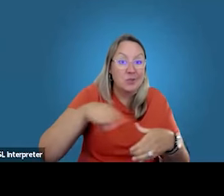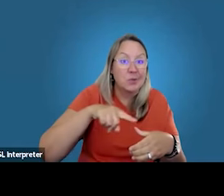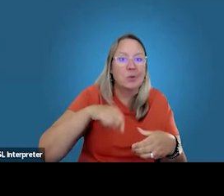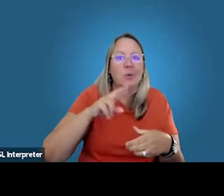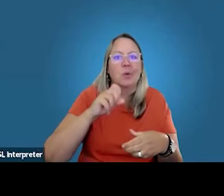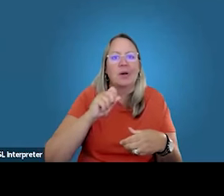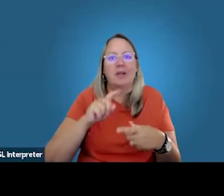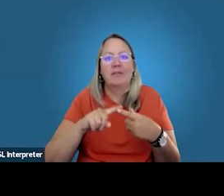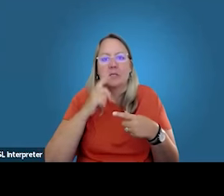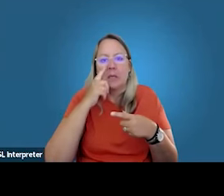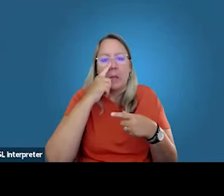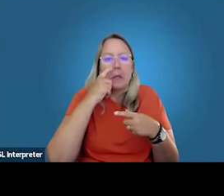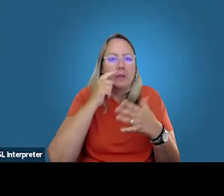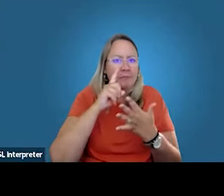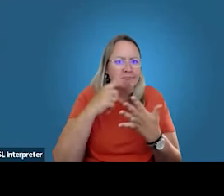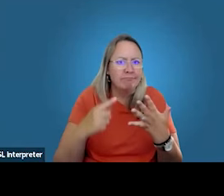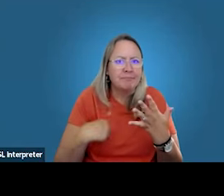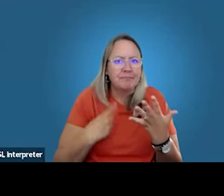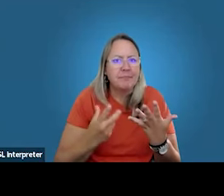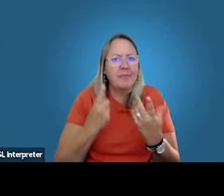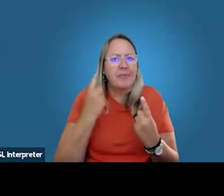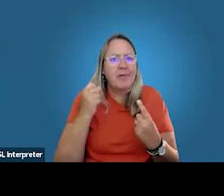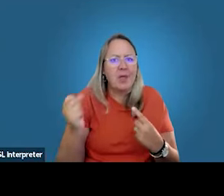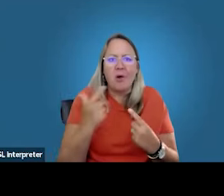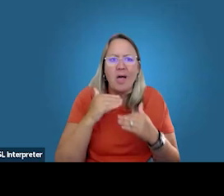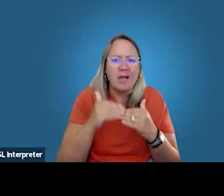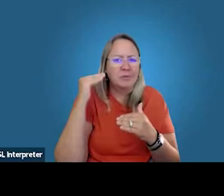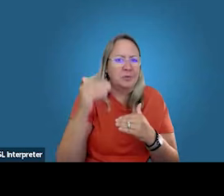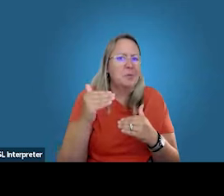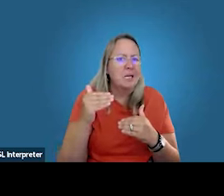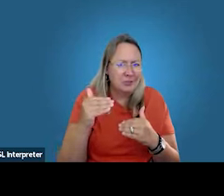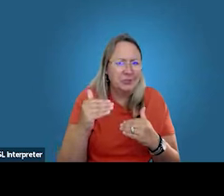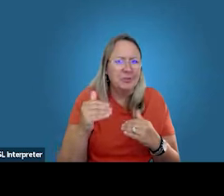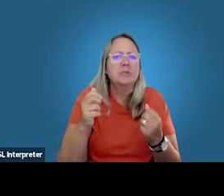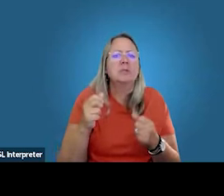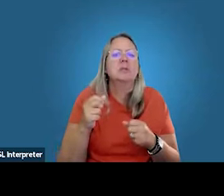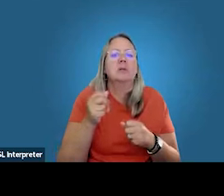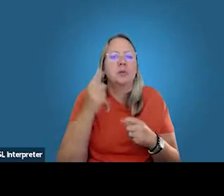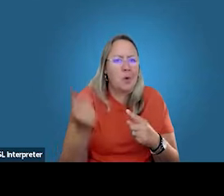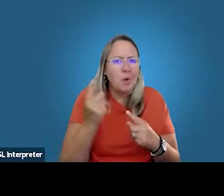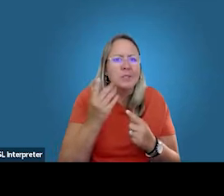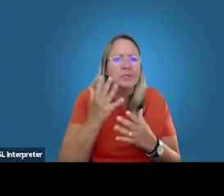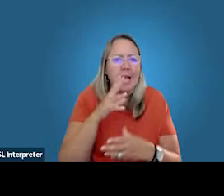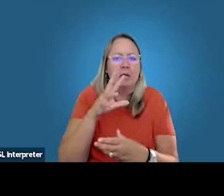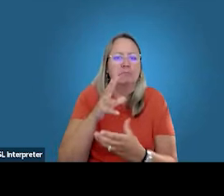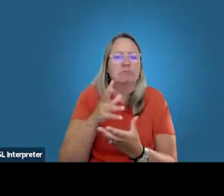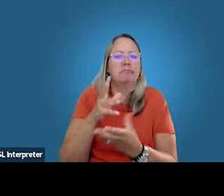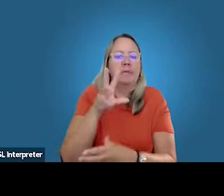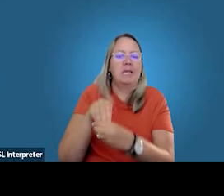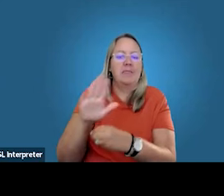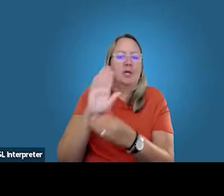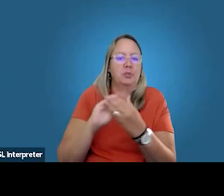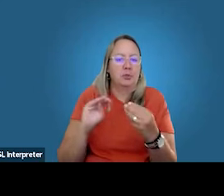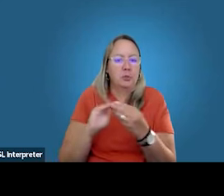partners, whether it's donors, they all have too much on. You are always entering someone else's story.